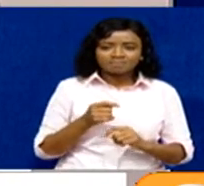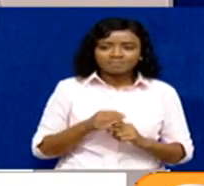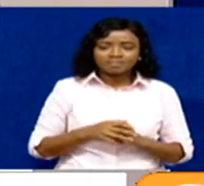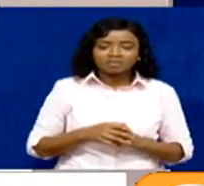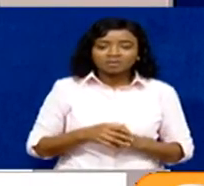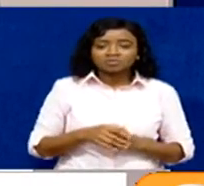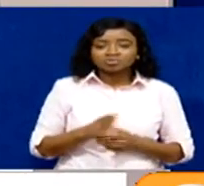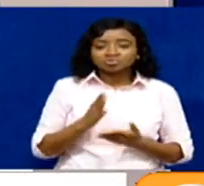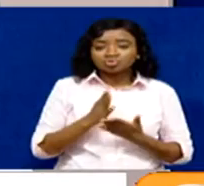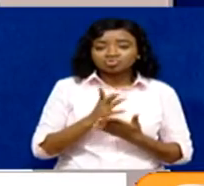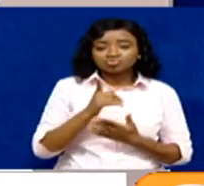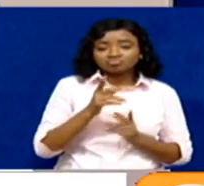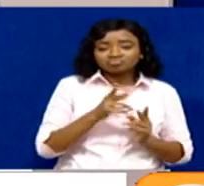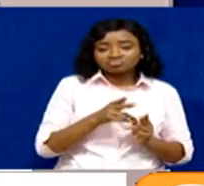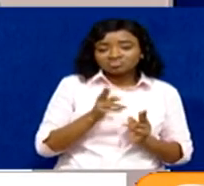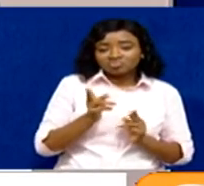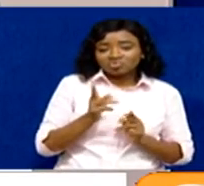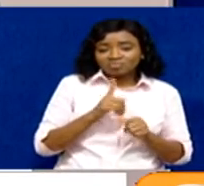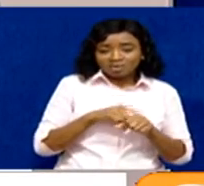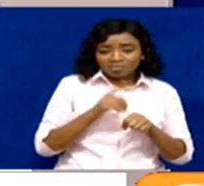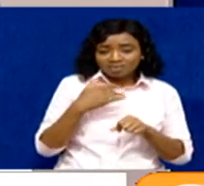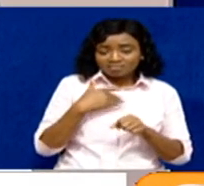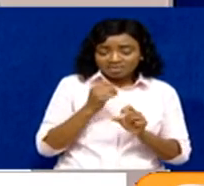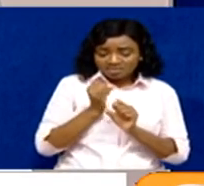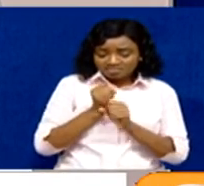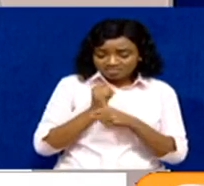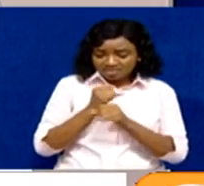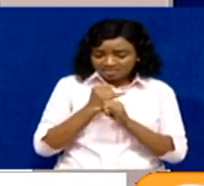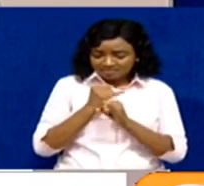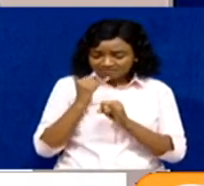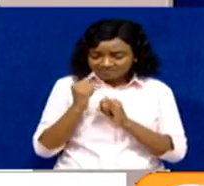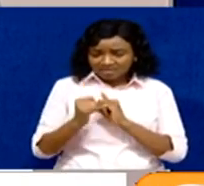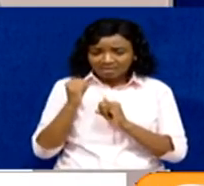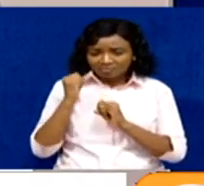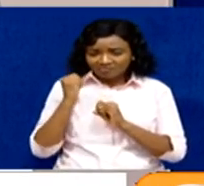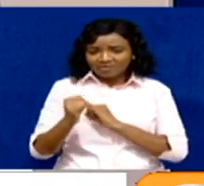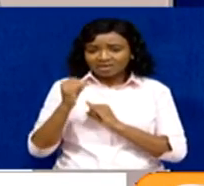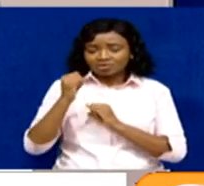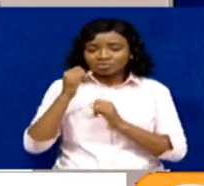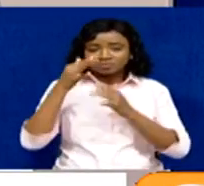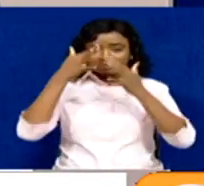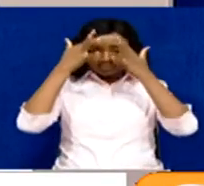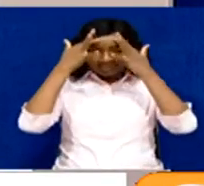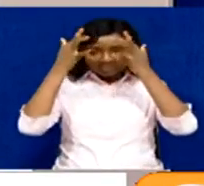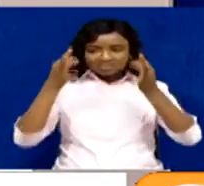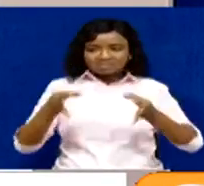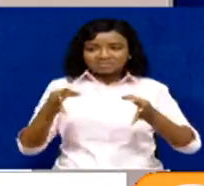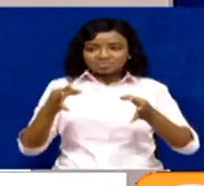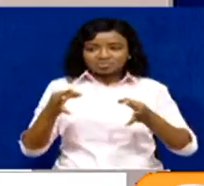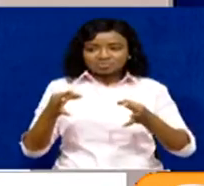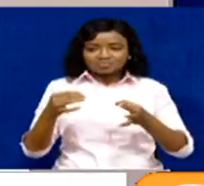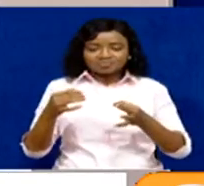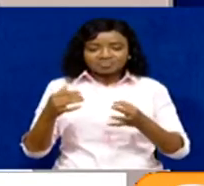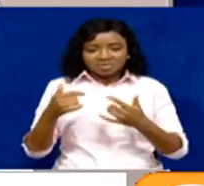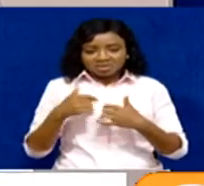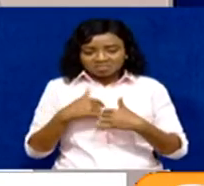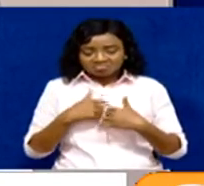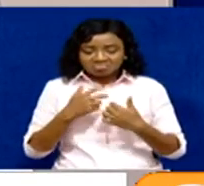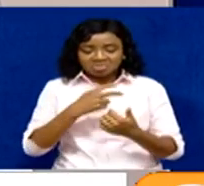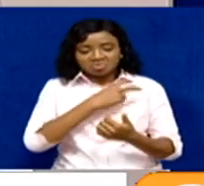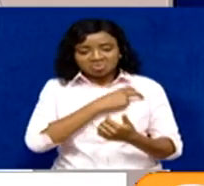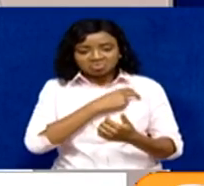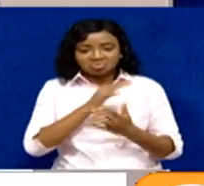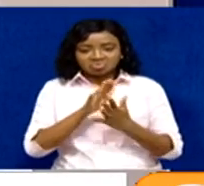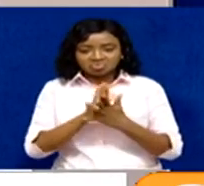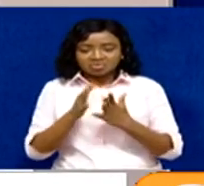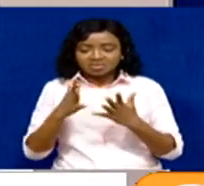that normally when I'm making final decisions, final, yeah. I will consult the people